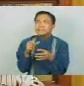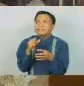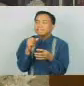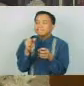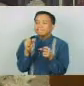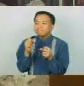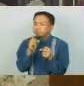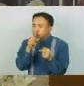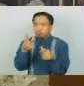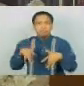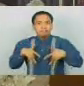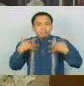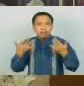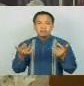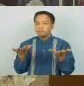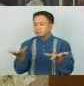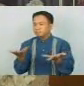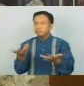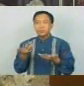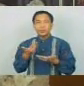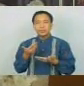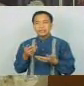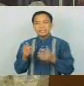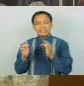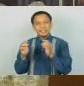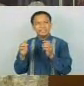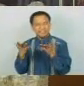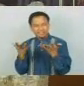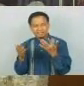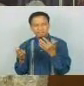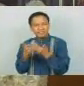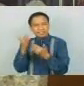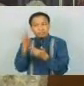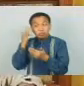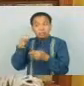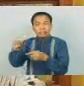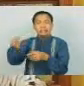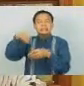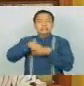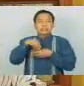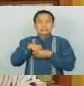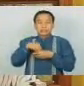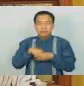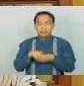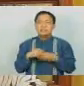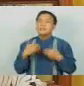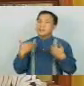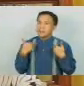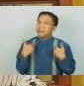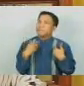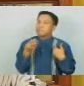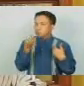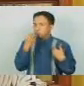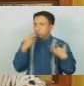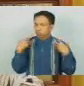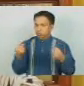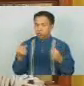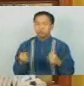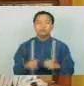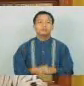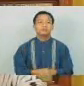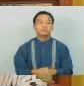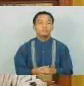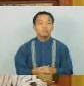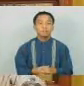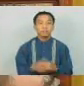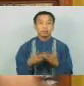sustained because of the nutritional aspects of their diet. And even yung kahit yung coping skills na, hindi nila